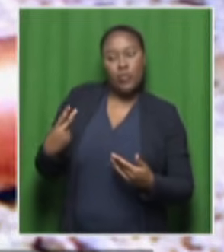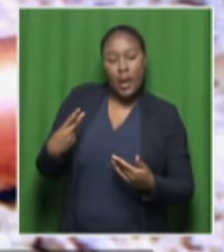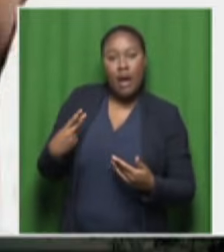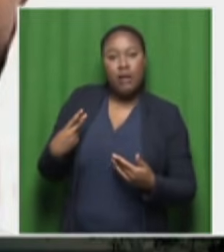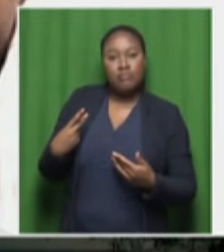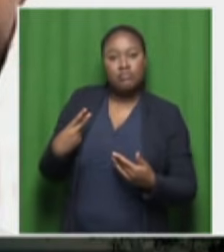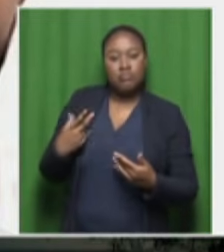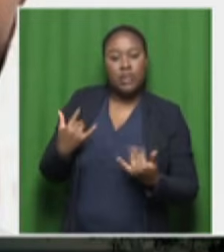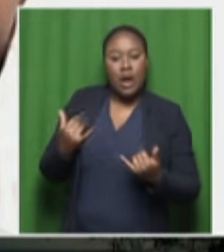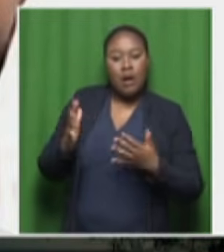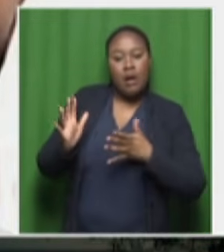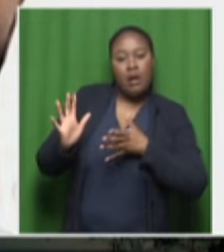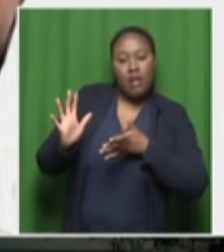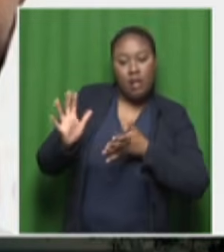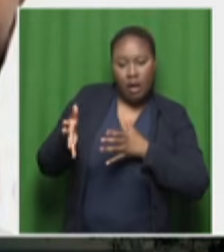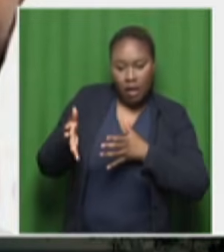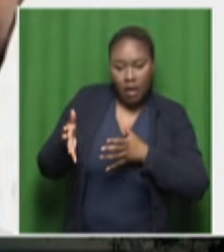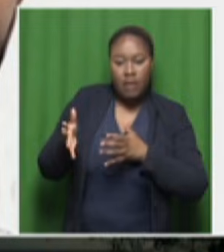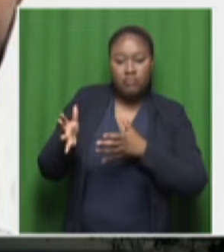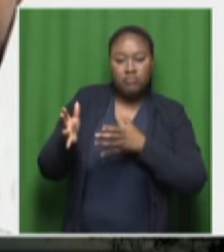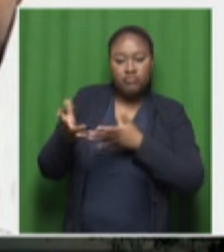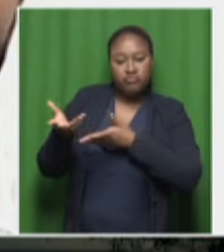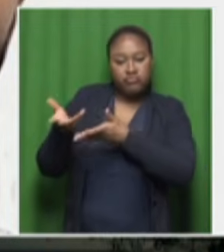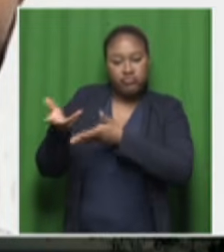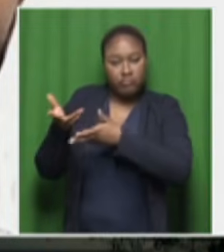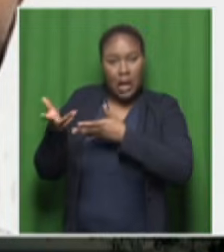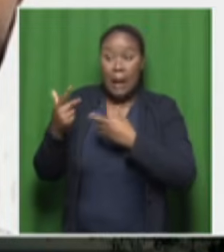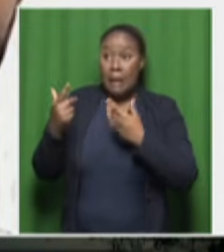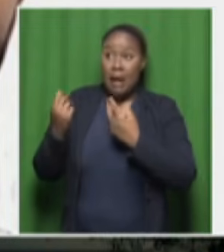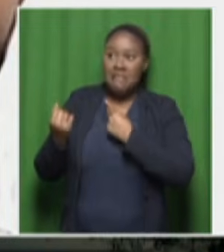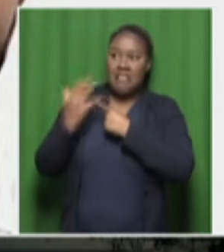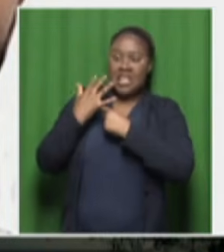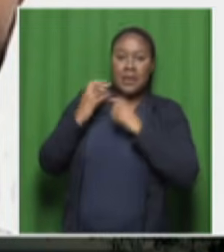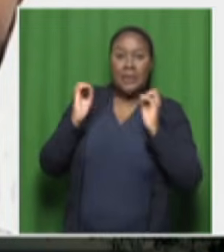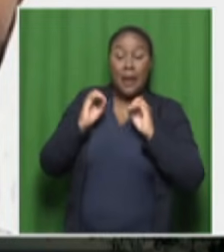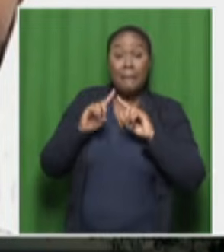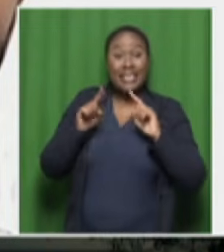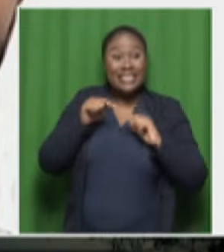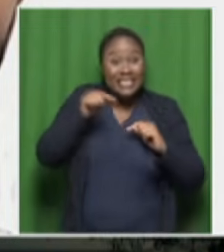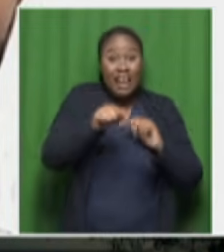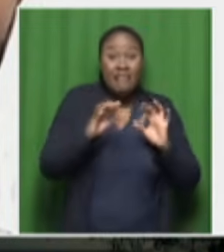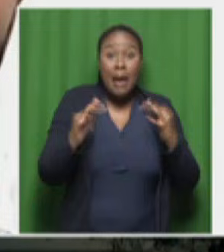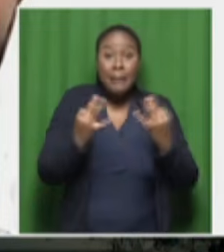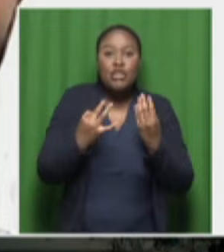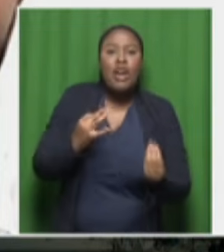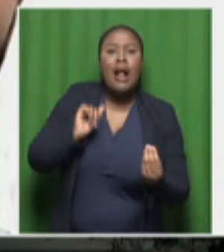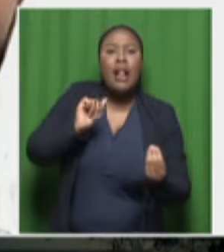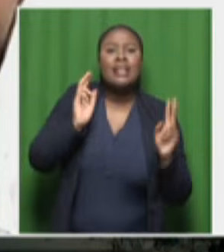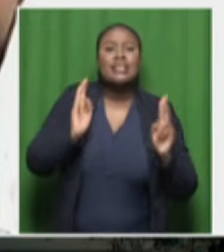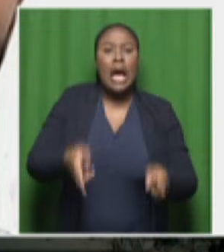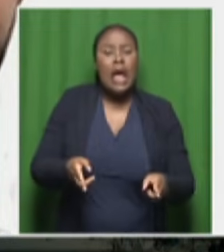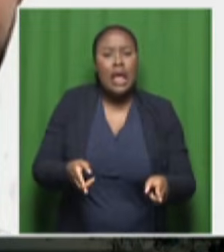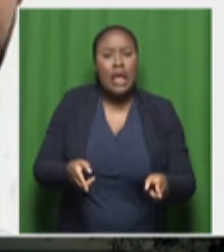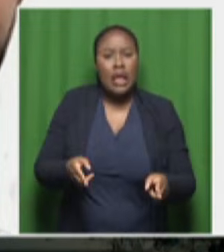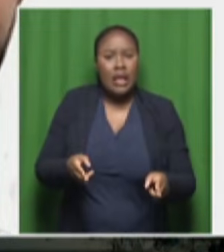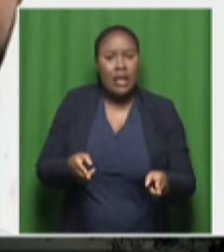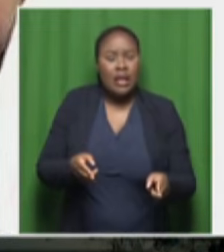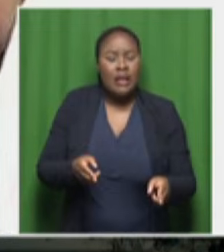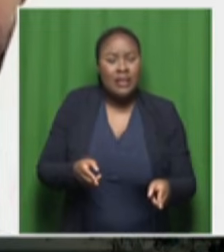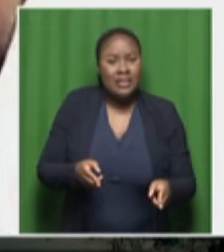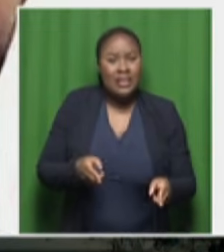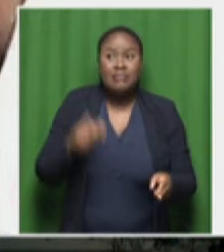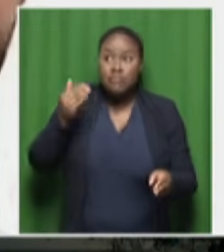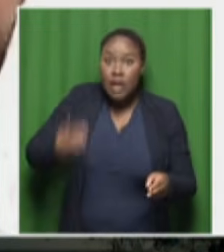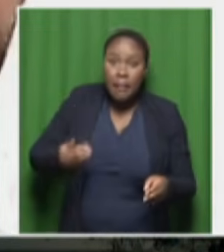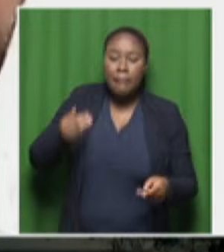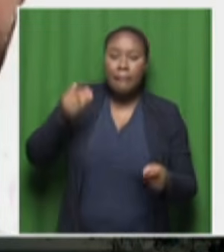of speaking right now unaffected. There's a family that has lost a child, and this is an ongoing,